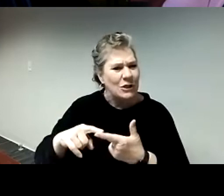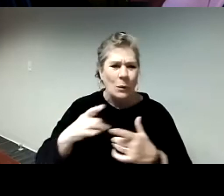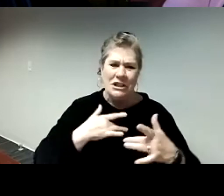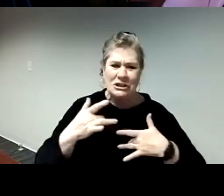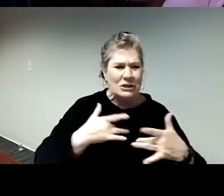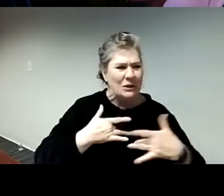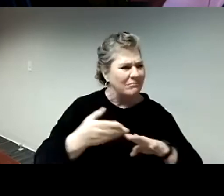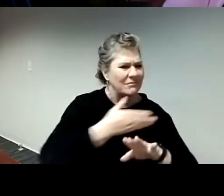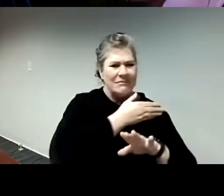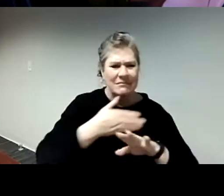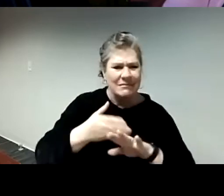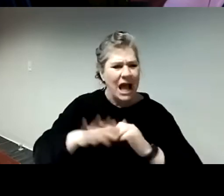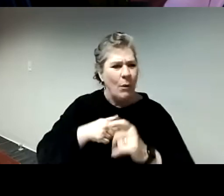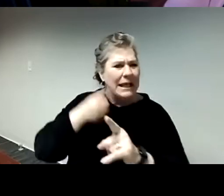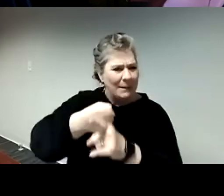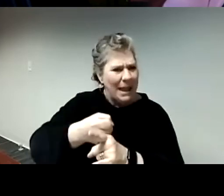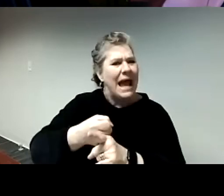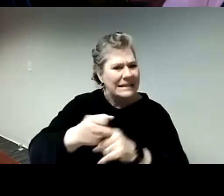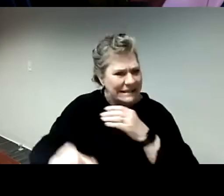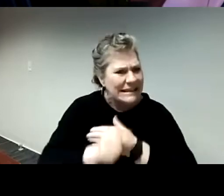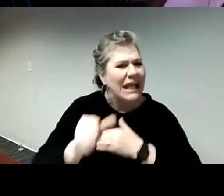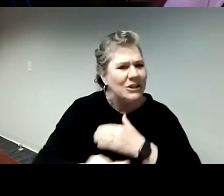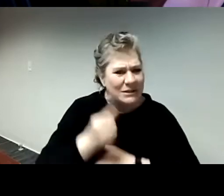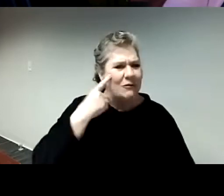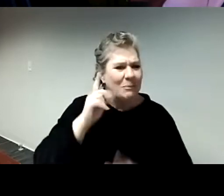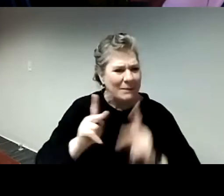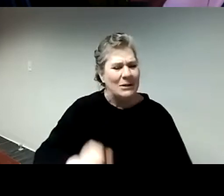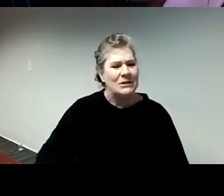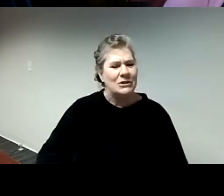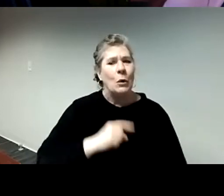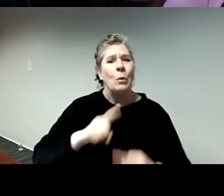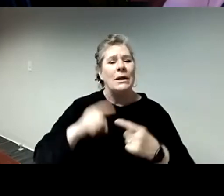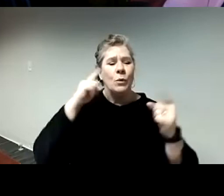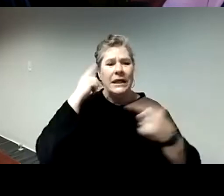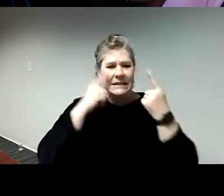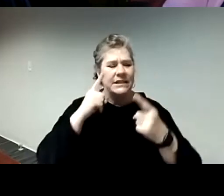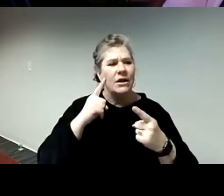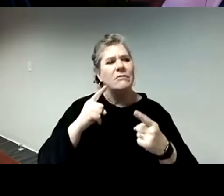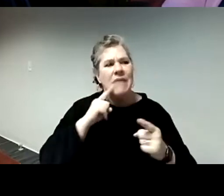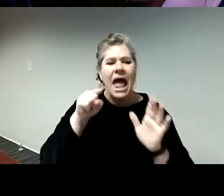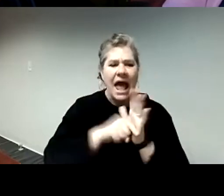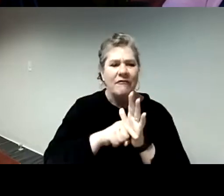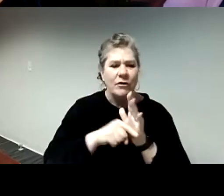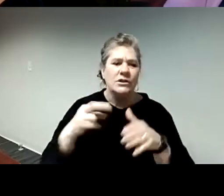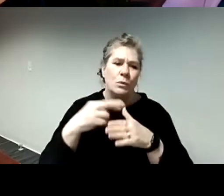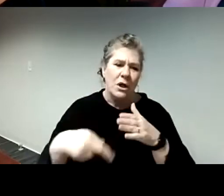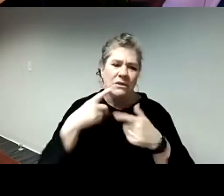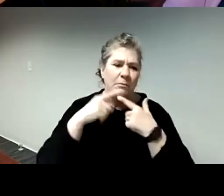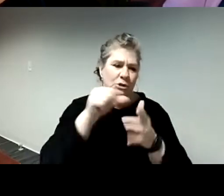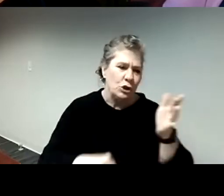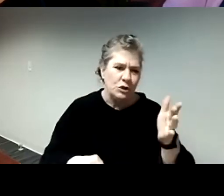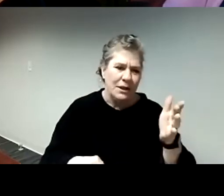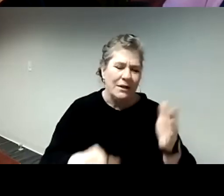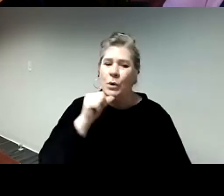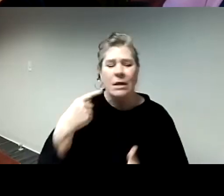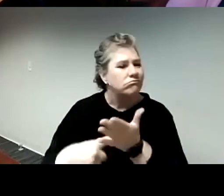here about how that really endangers fat folks. And so when we even consider adverse outcomes to surgery as a whole, we're not